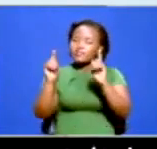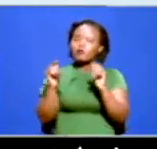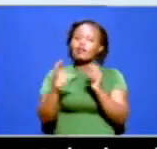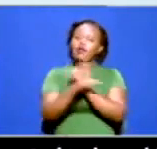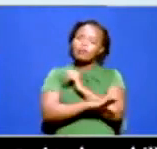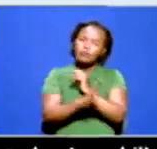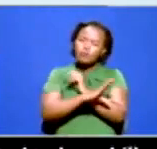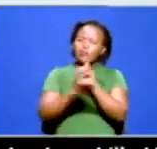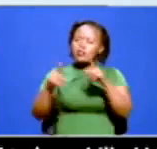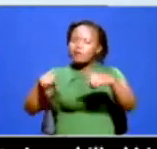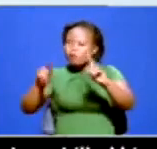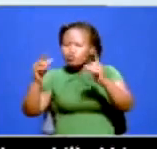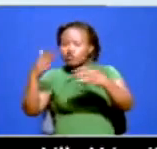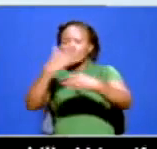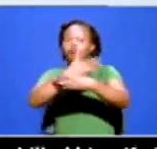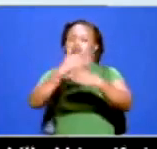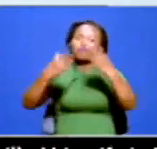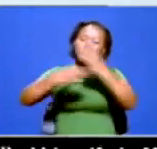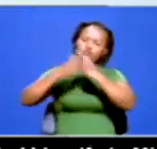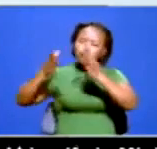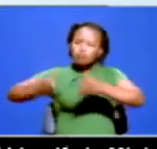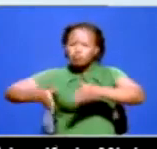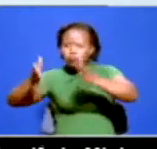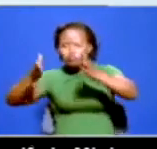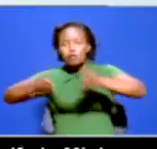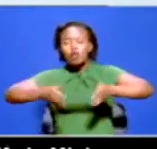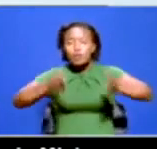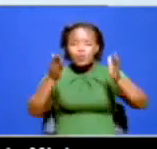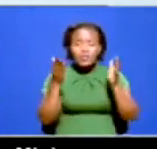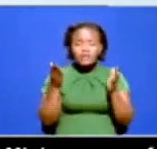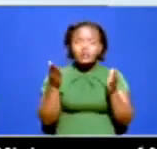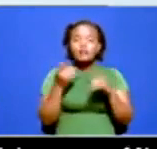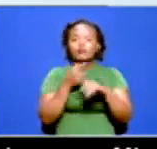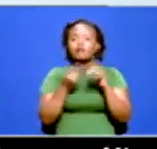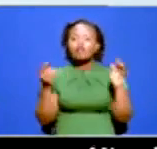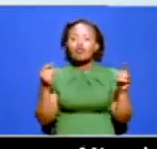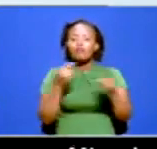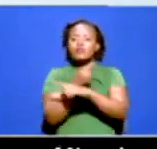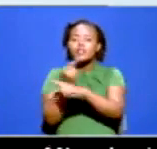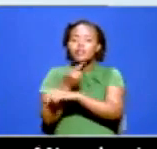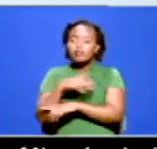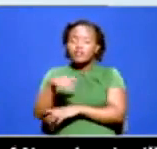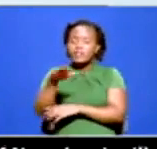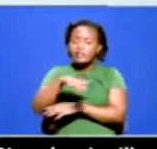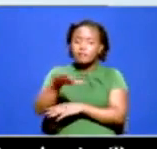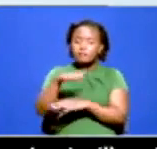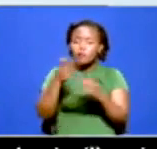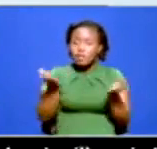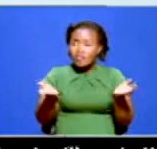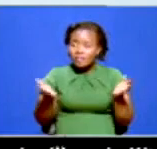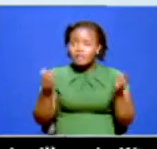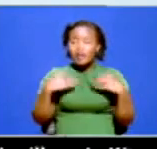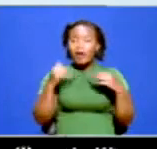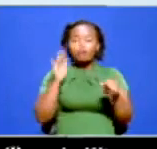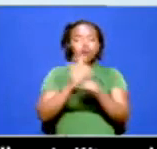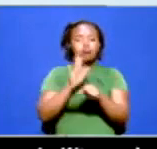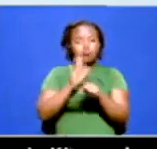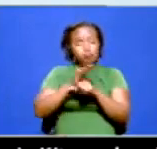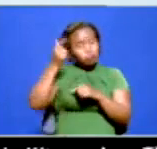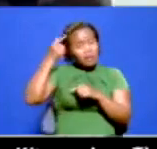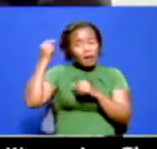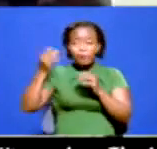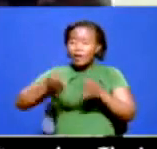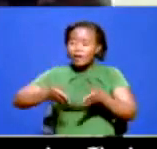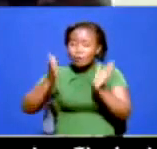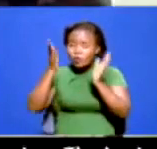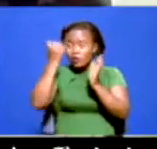roads, you know, building a road from Kashmir down to the southern part, 1,000 kilometers tarmac road. Why can't we do